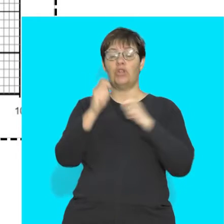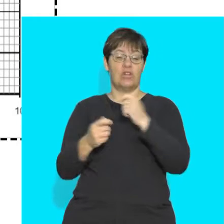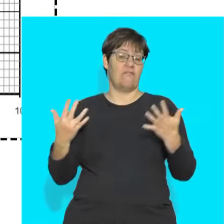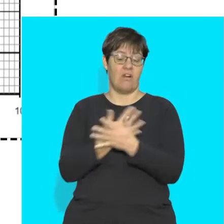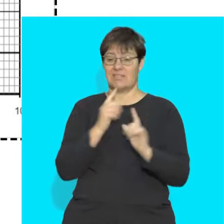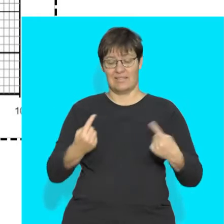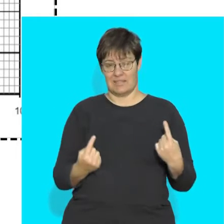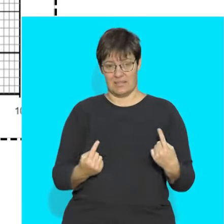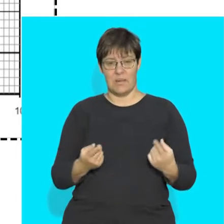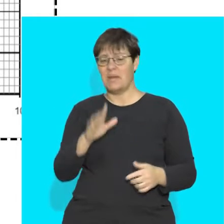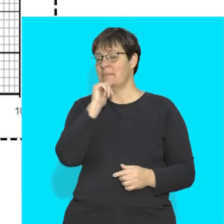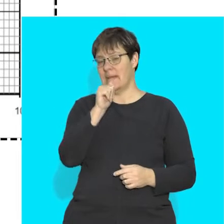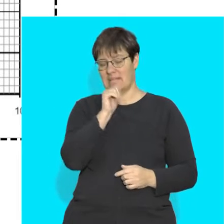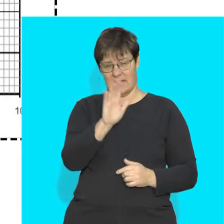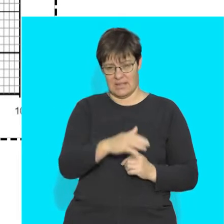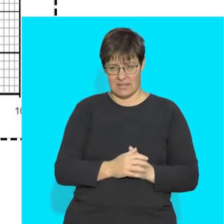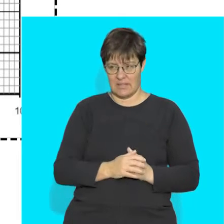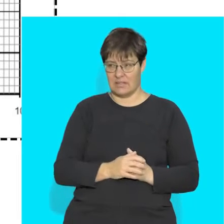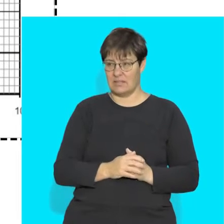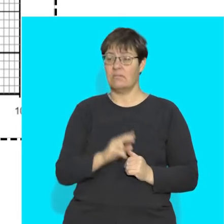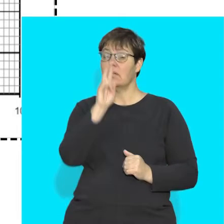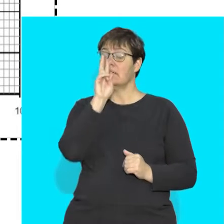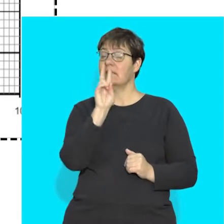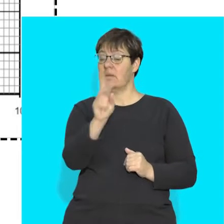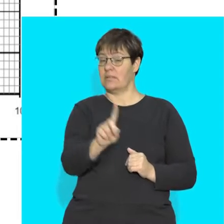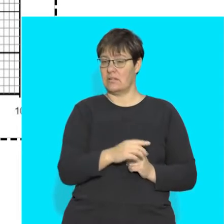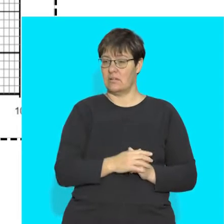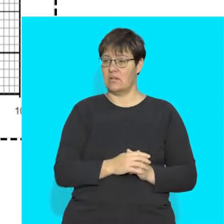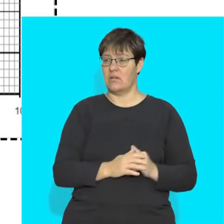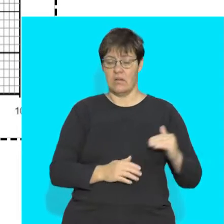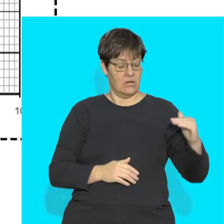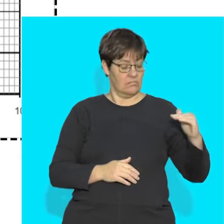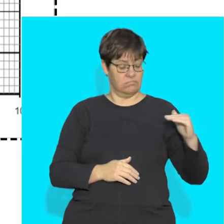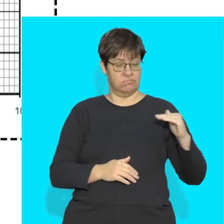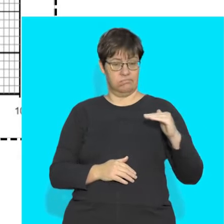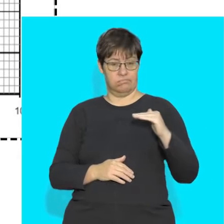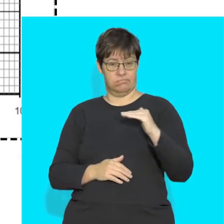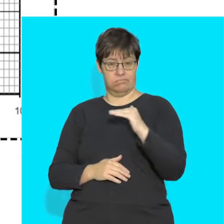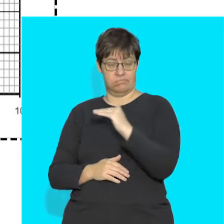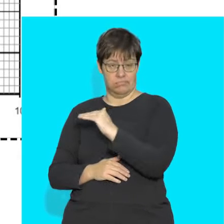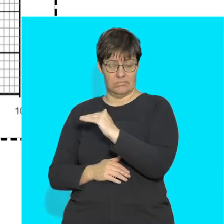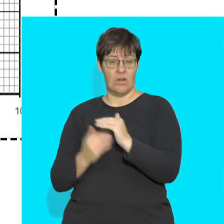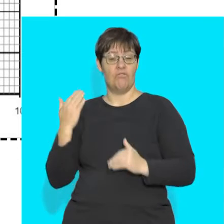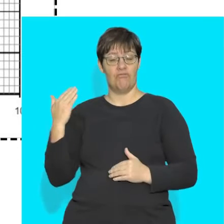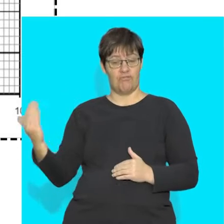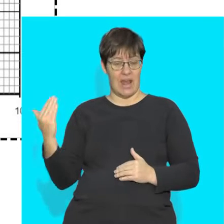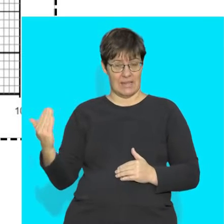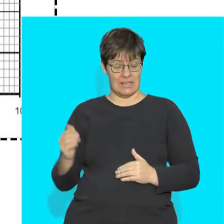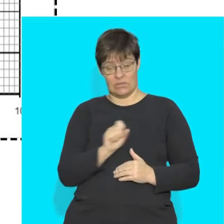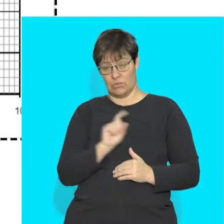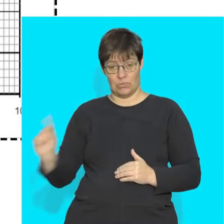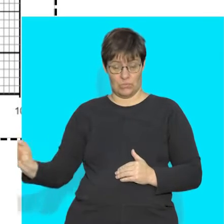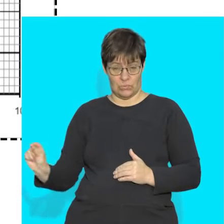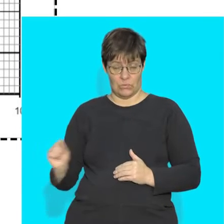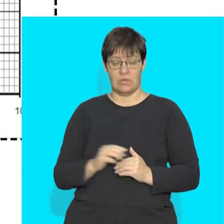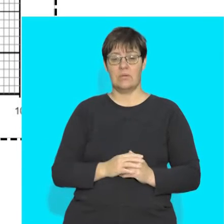fast it's going to go, but that doesn't matter. You're going to see the car going to the right, so we're going to take right as that direction,